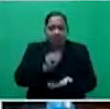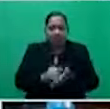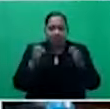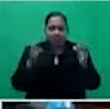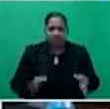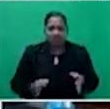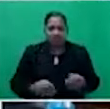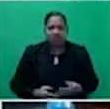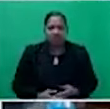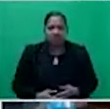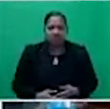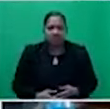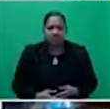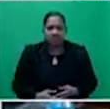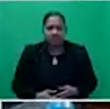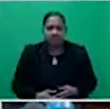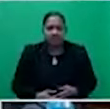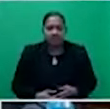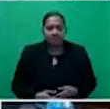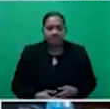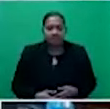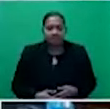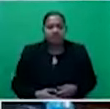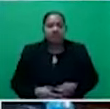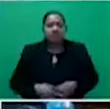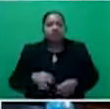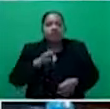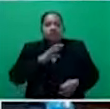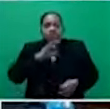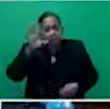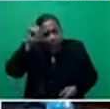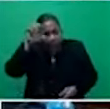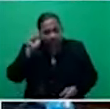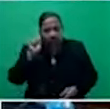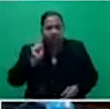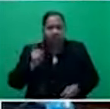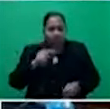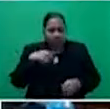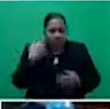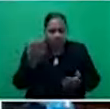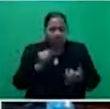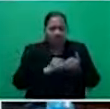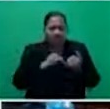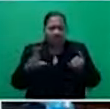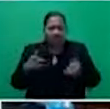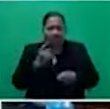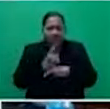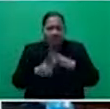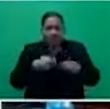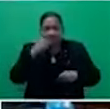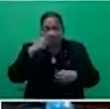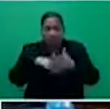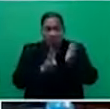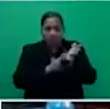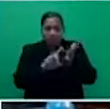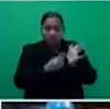Let's not forget the fact that Honourable like Seruratu talked about. When the people in Monasavu gave up their land